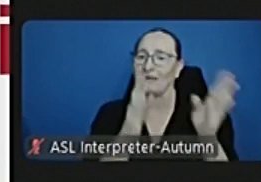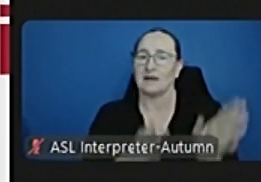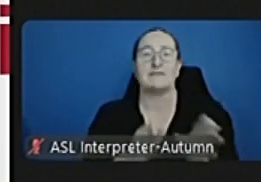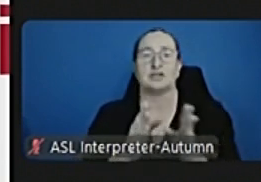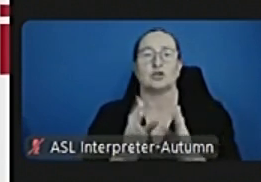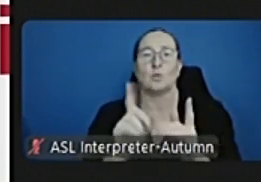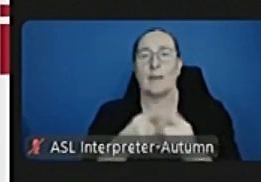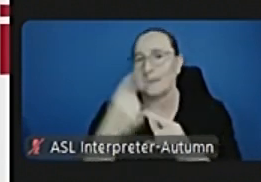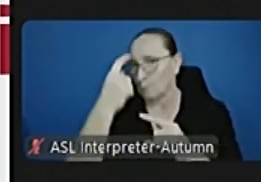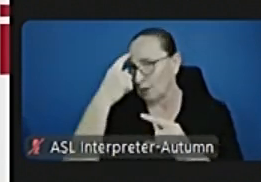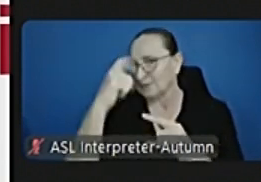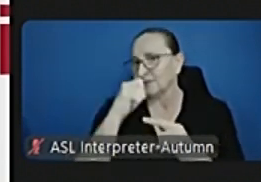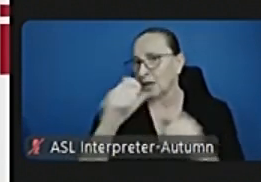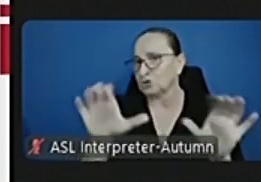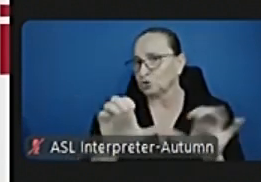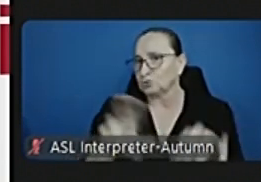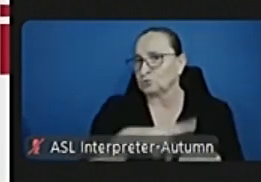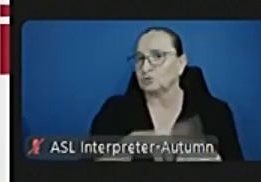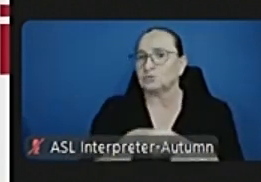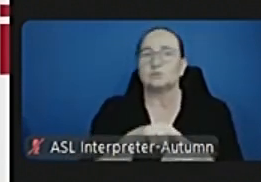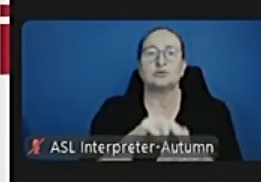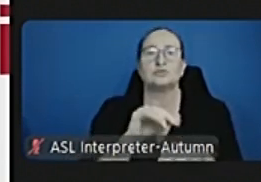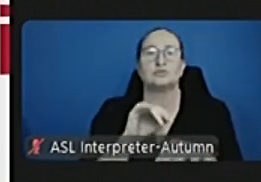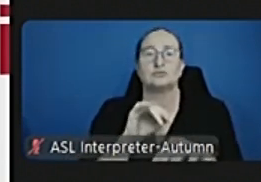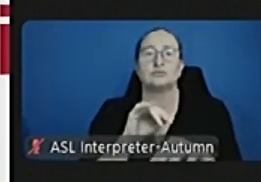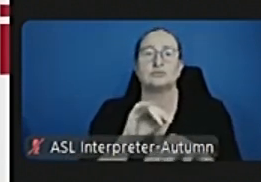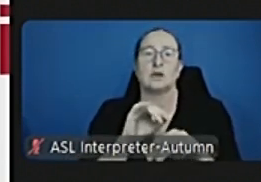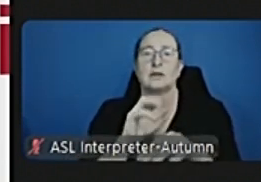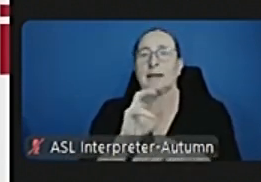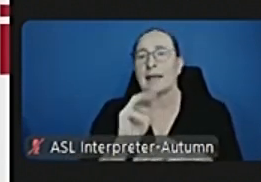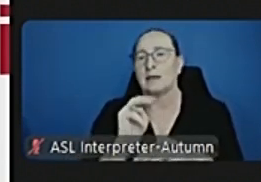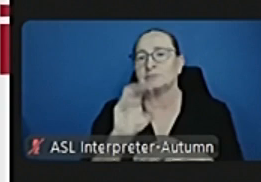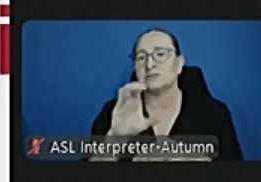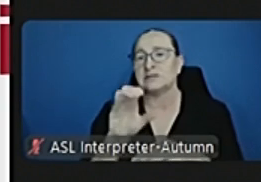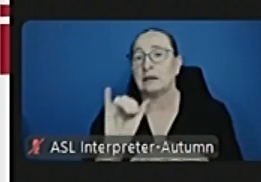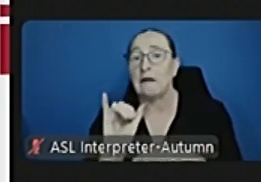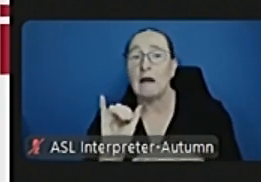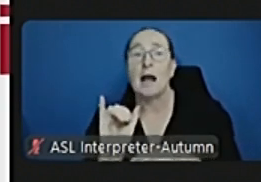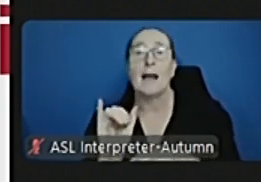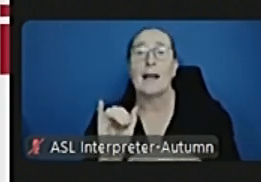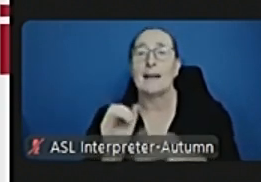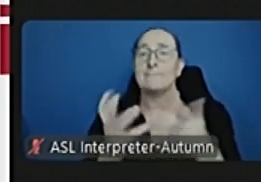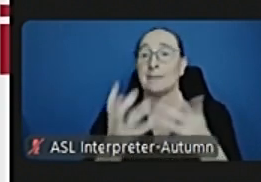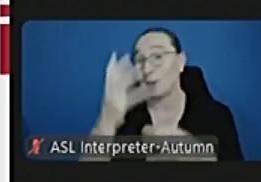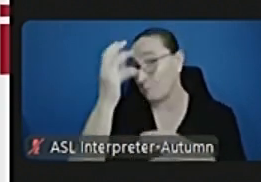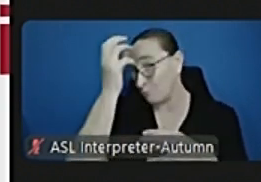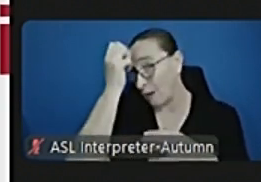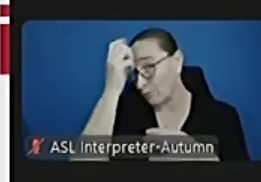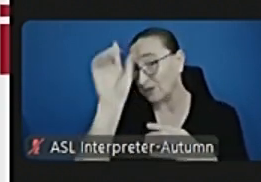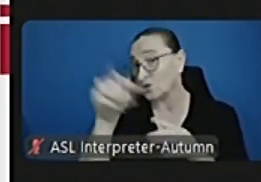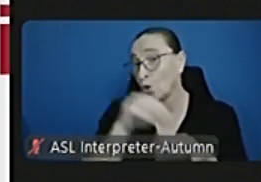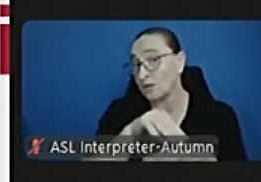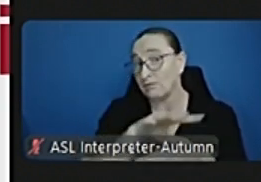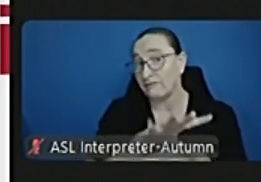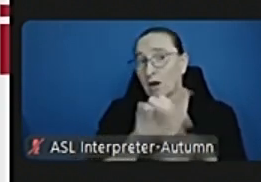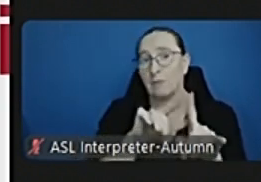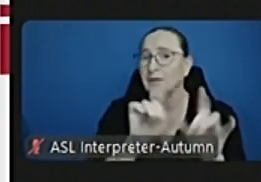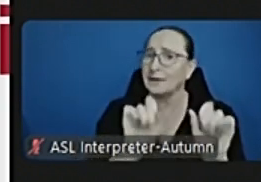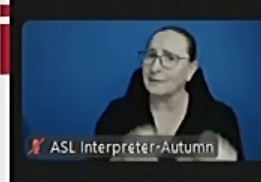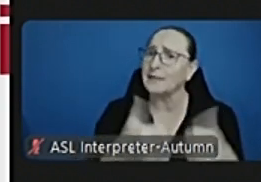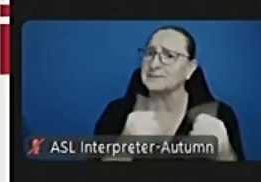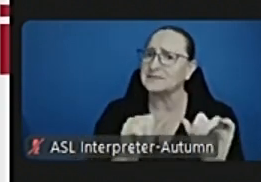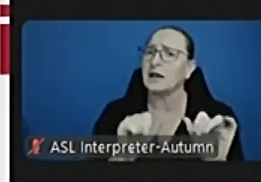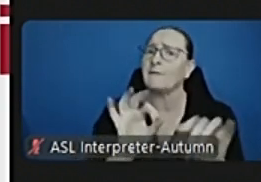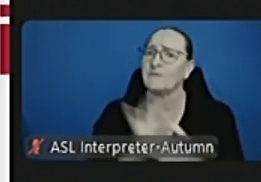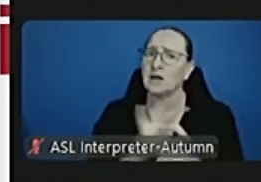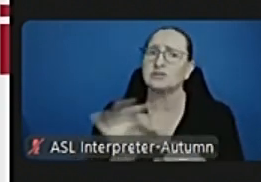doing their normal job. But minor would be an MCI where maybe memory is the only thing affected, but they're able to still function